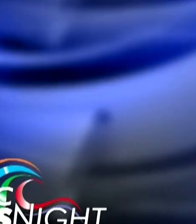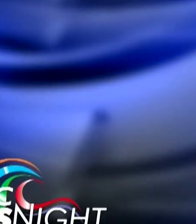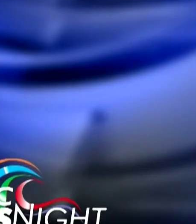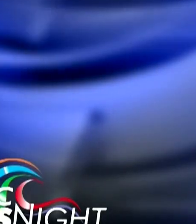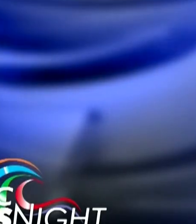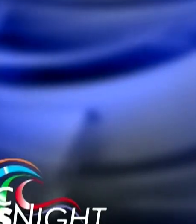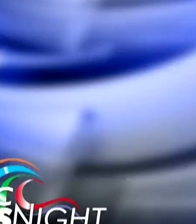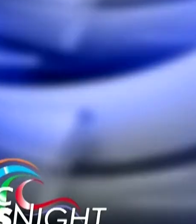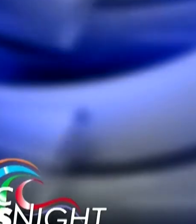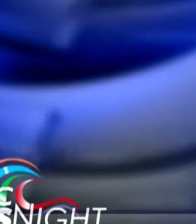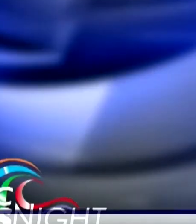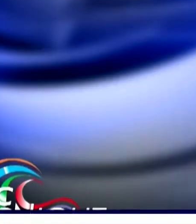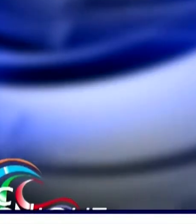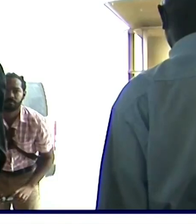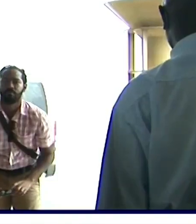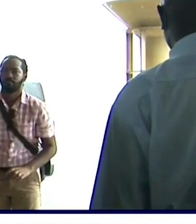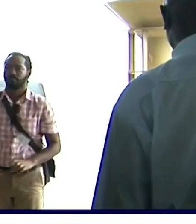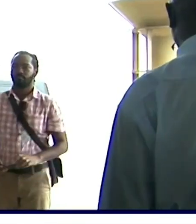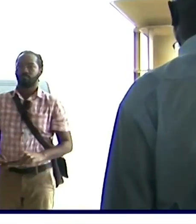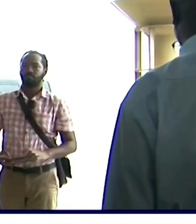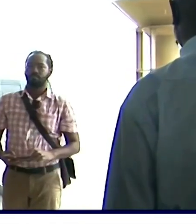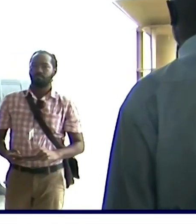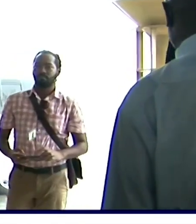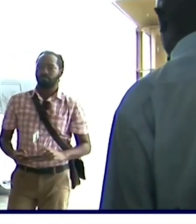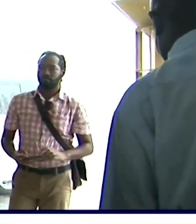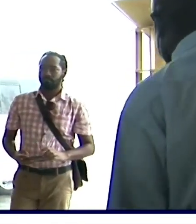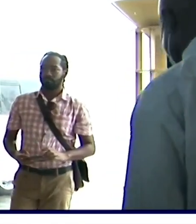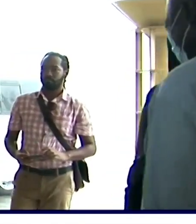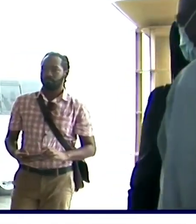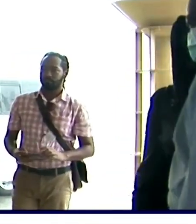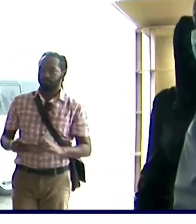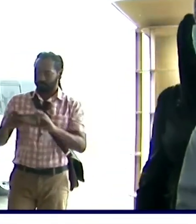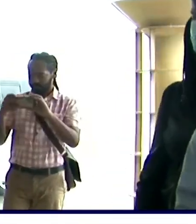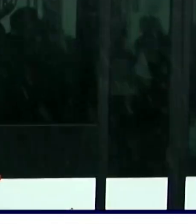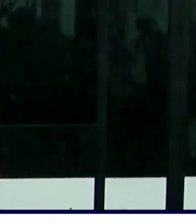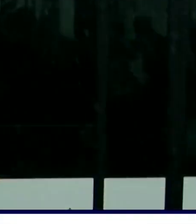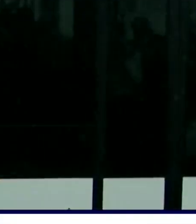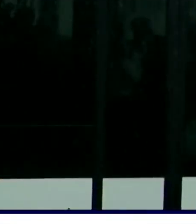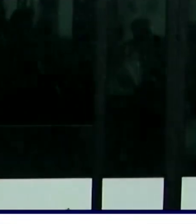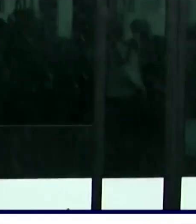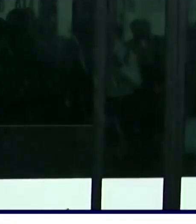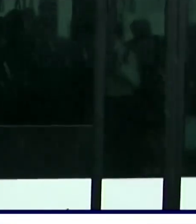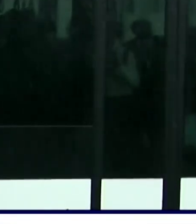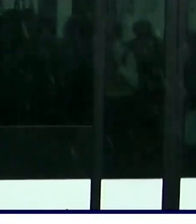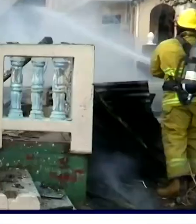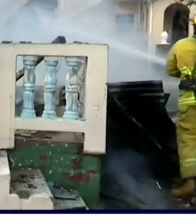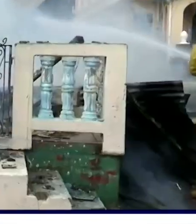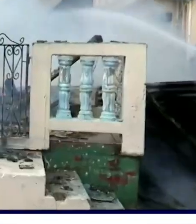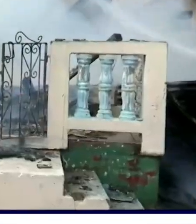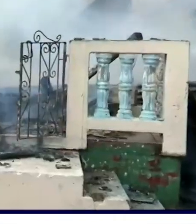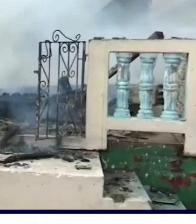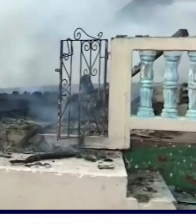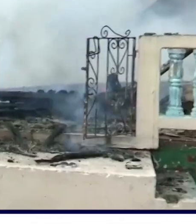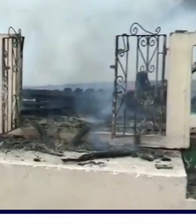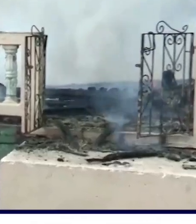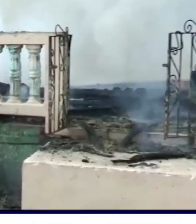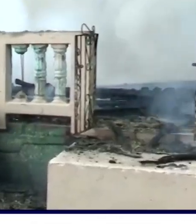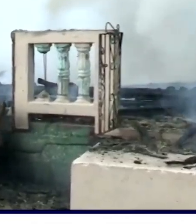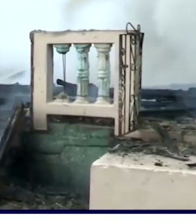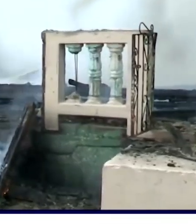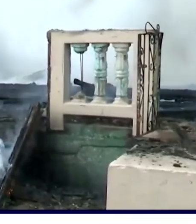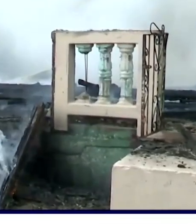Making headlines tonight. More nurses arrived from Ghana to bolster the local healthcare system. Fire destroys an abandoned